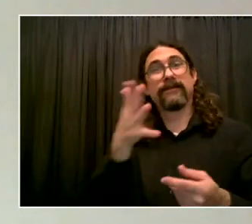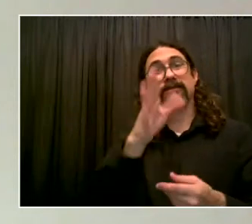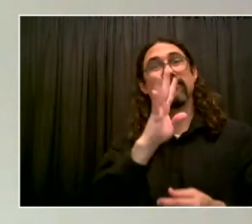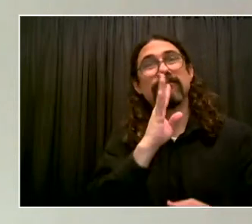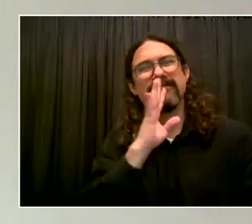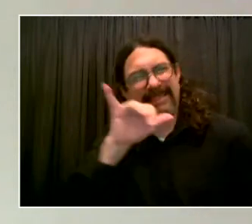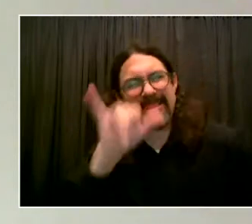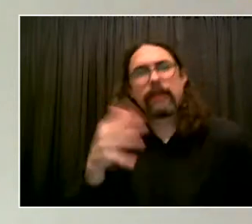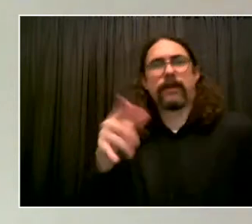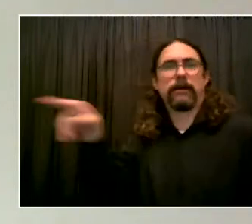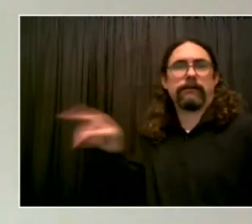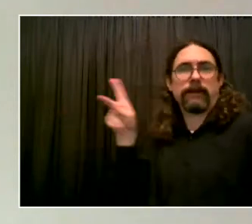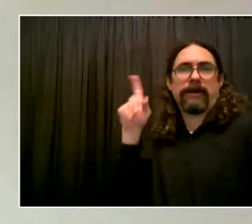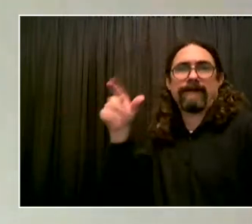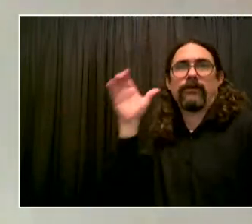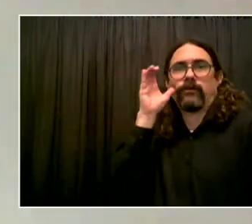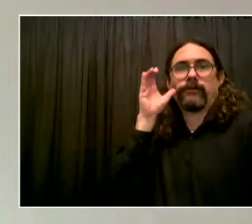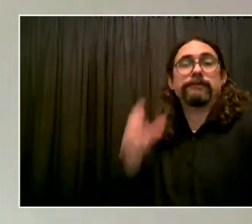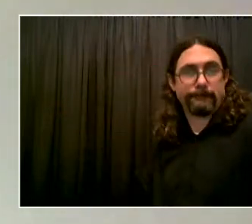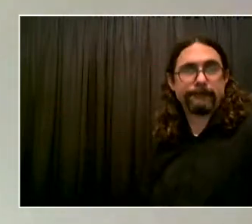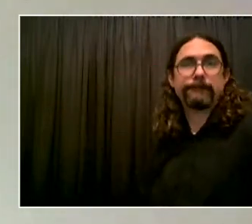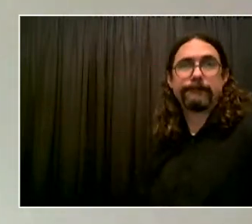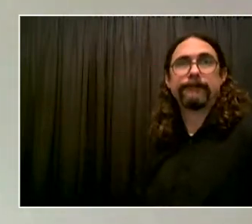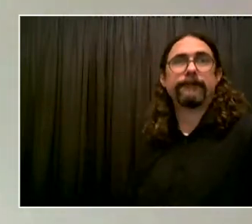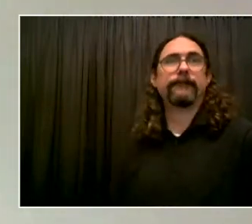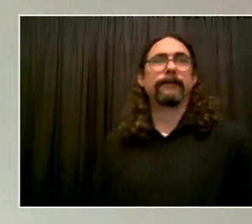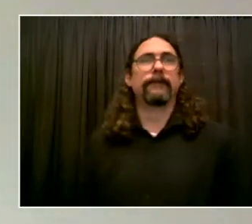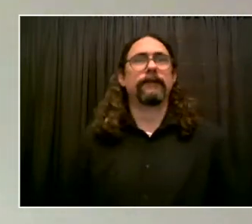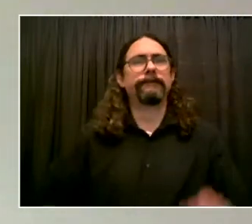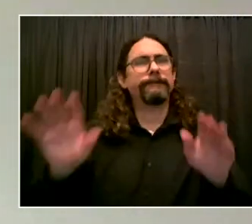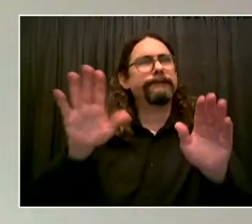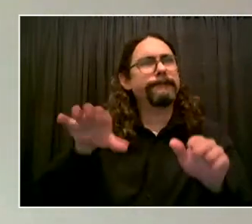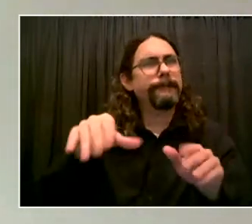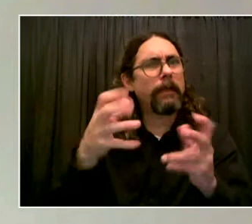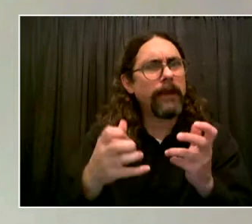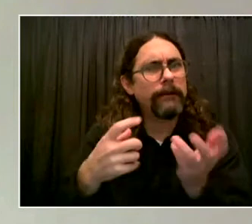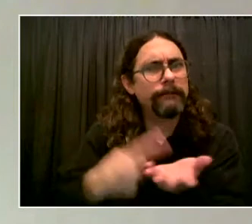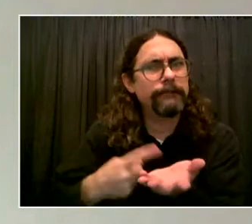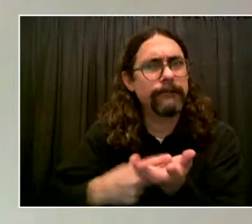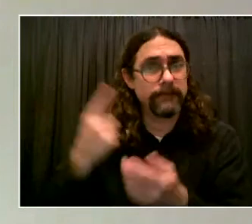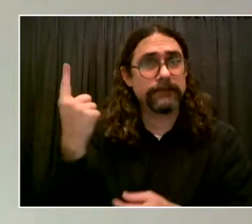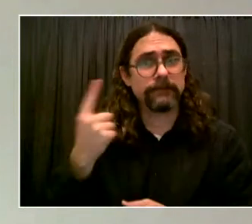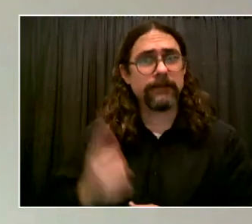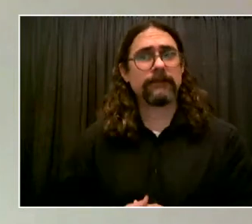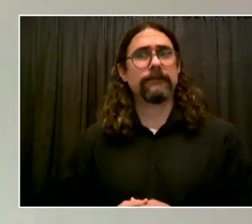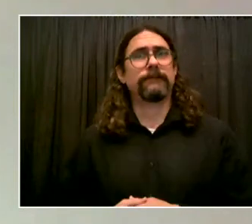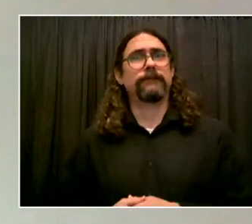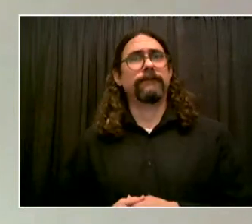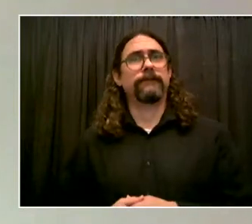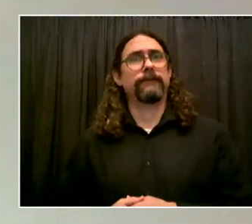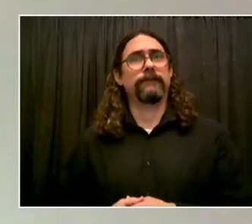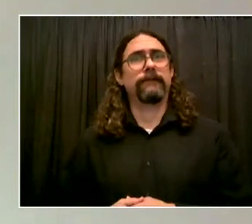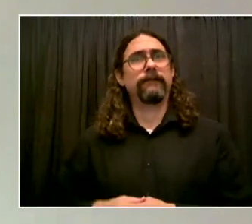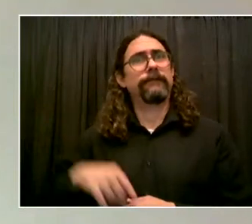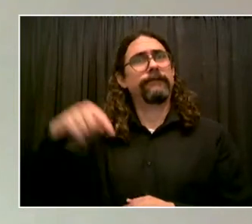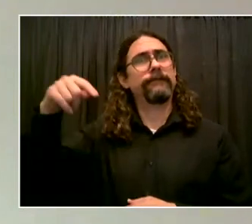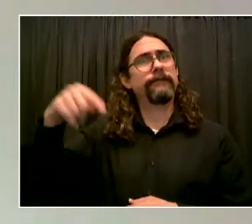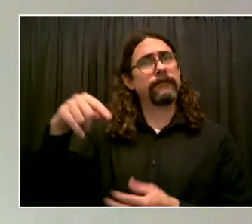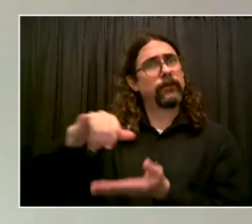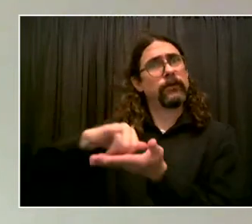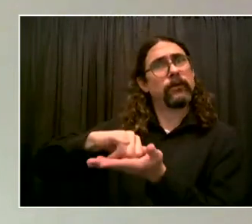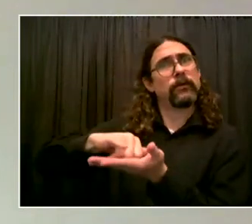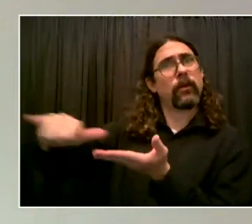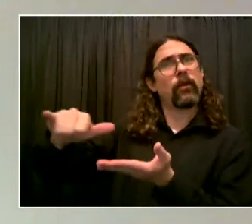York exceptionalism. You know, for many, New York City is the greatest city in the country and